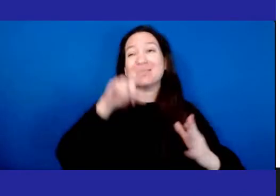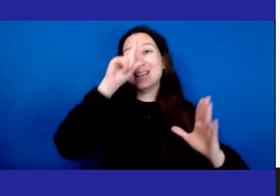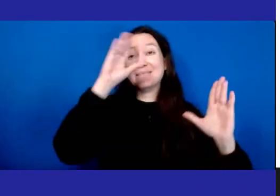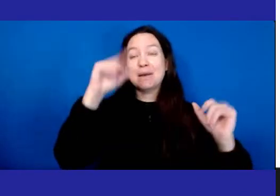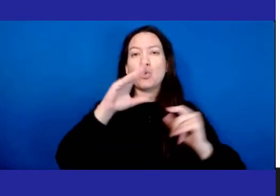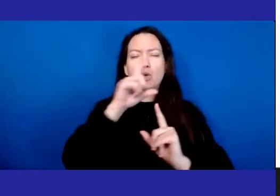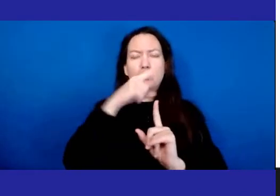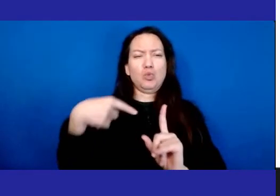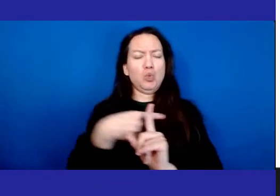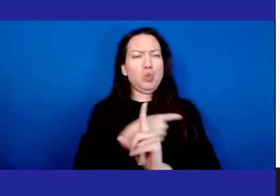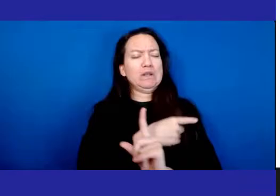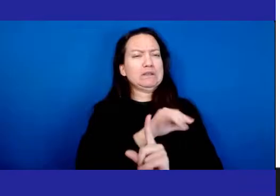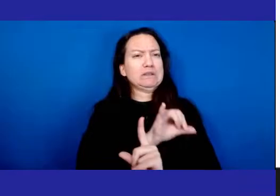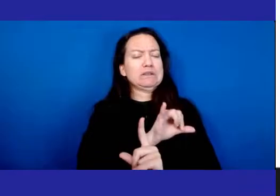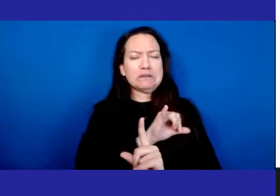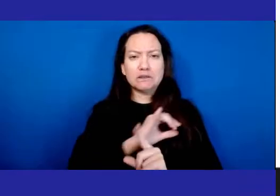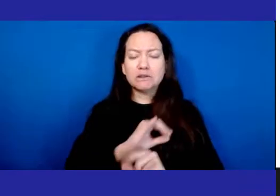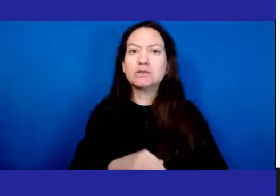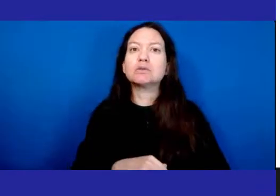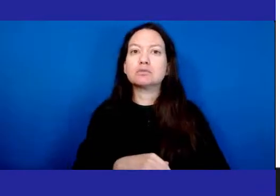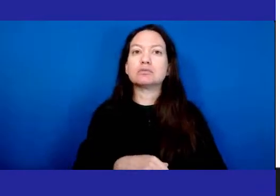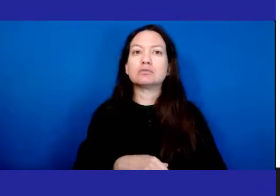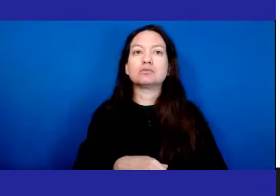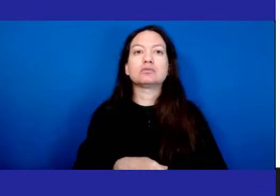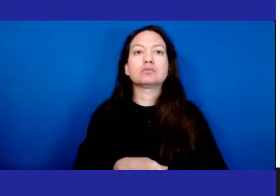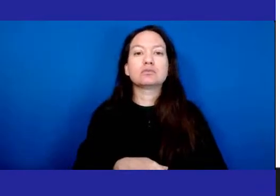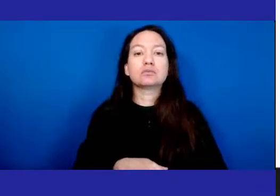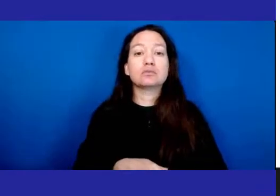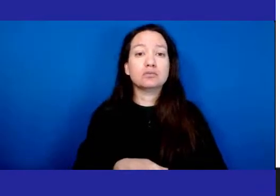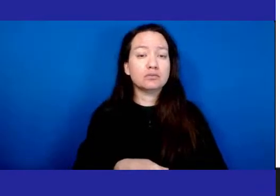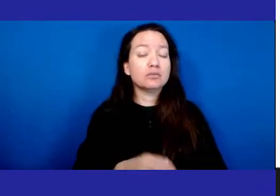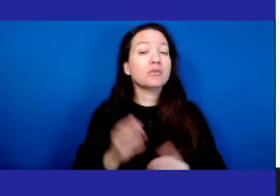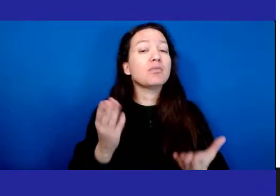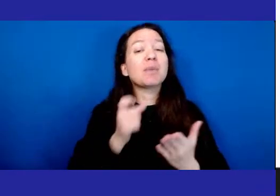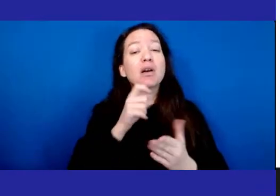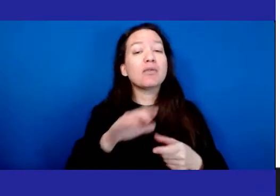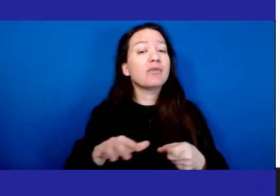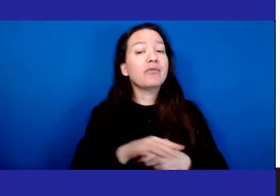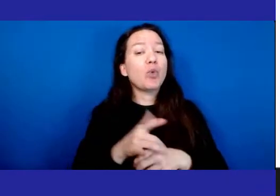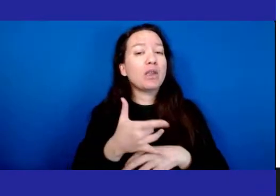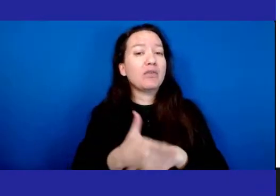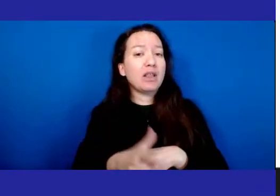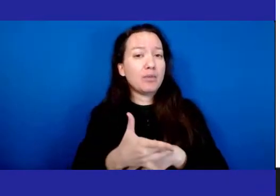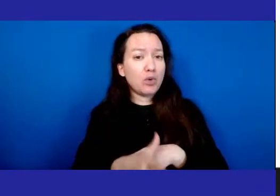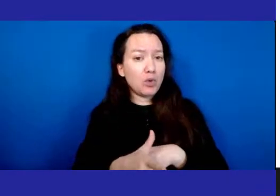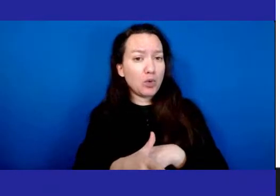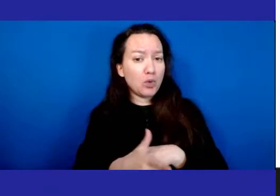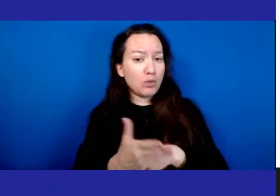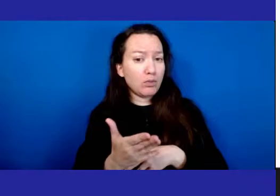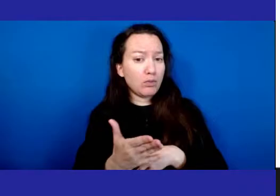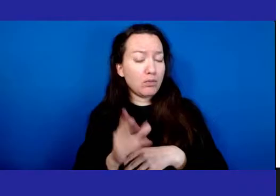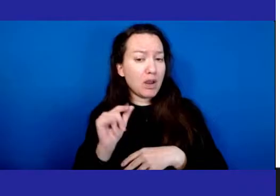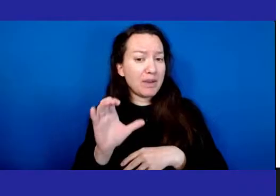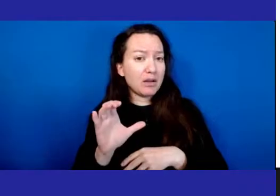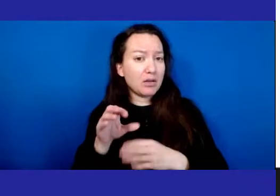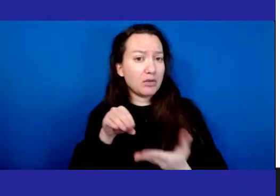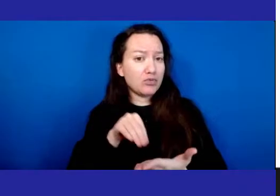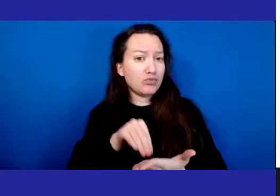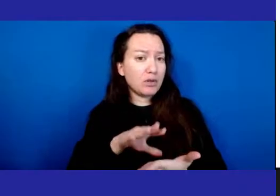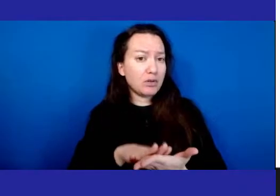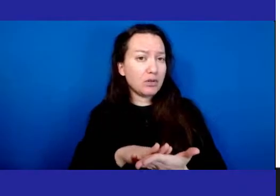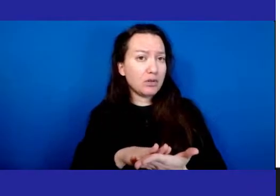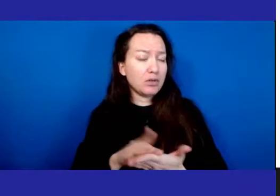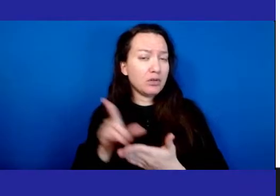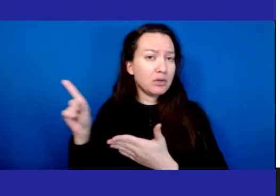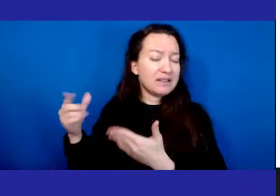maybe falling off the curve a little bit. So it may not be available to the Epic record, but this